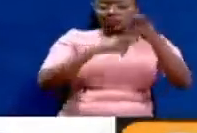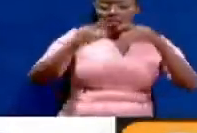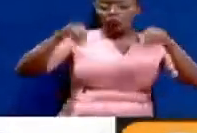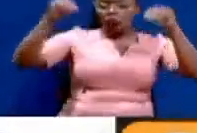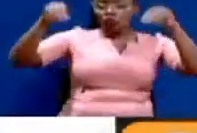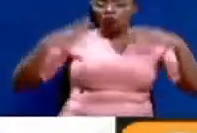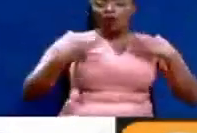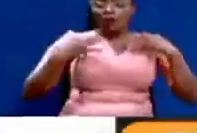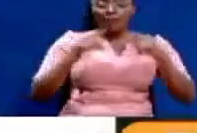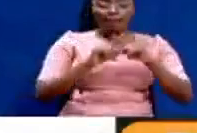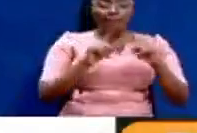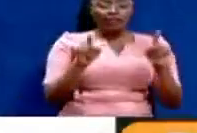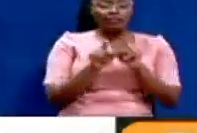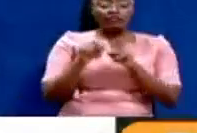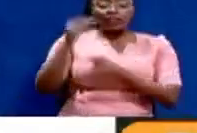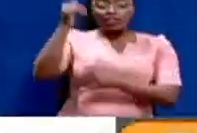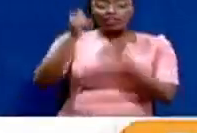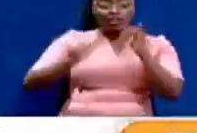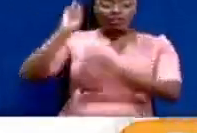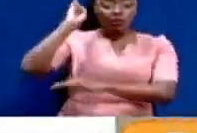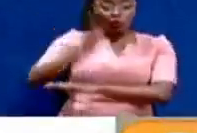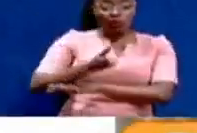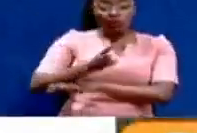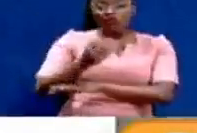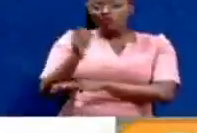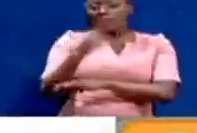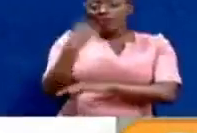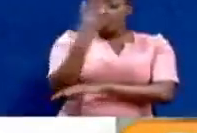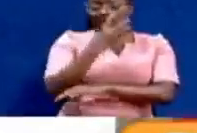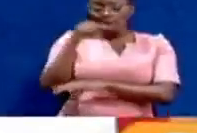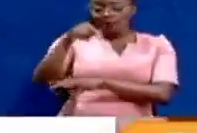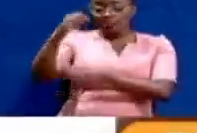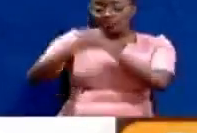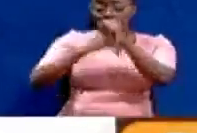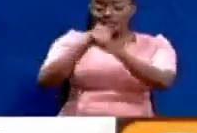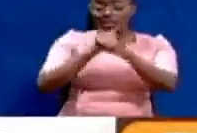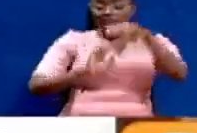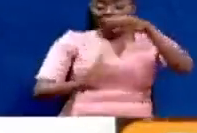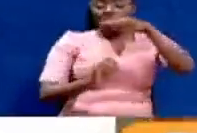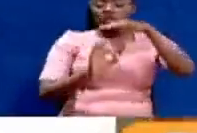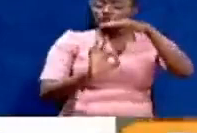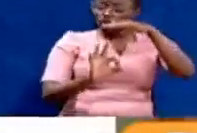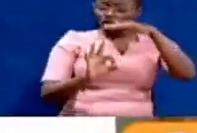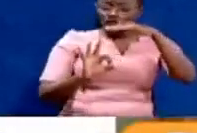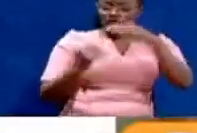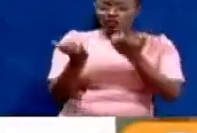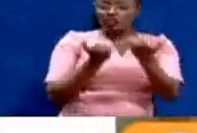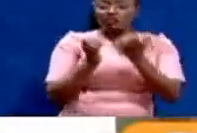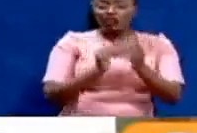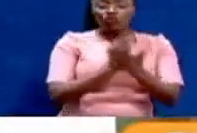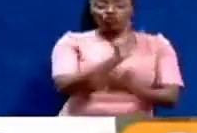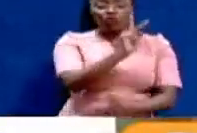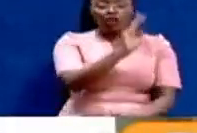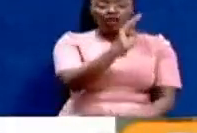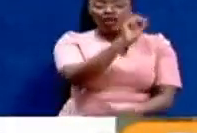But the buzz around here may soon come to an end. In early April this year, the Ministry of Trade, through the Kenya Bureau of Standards, banned